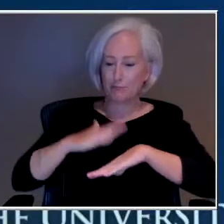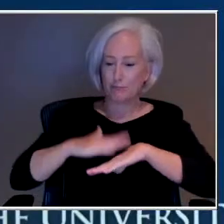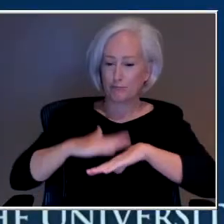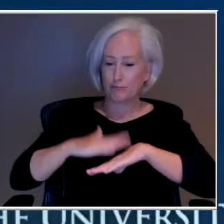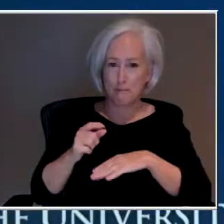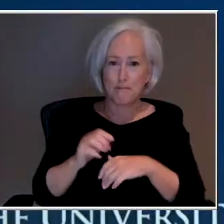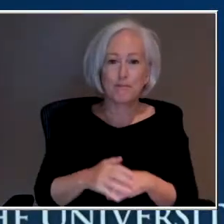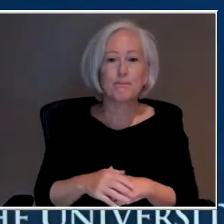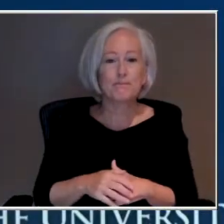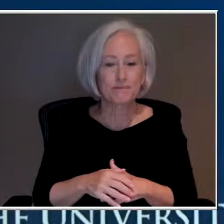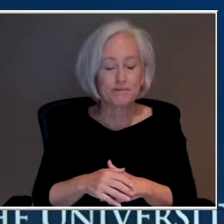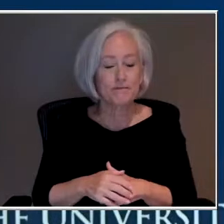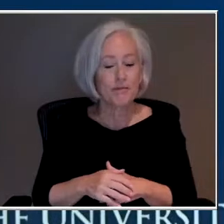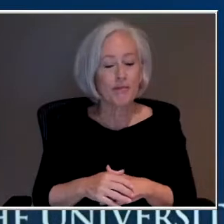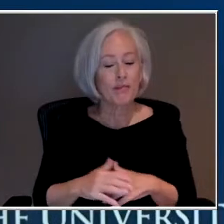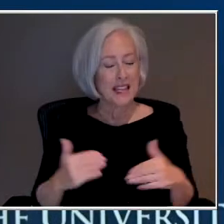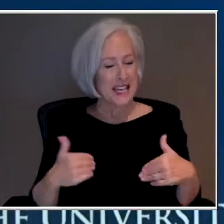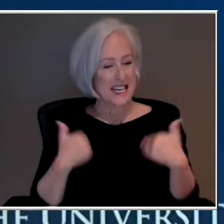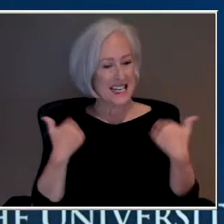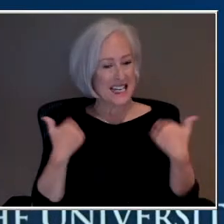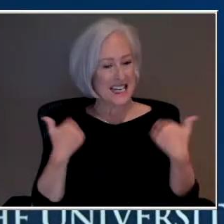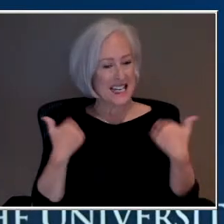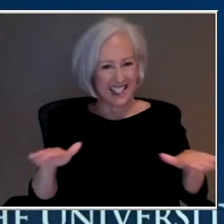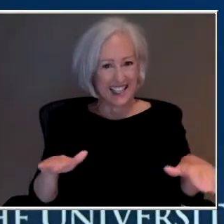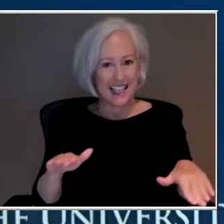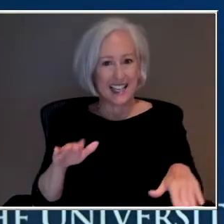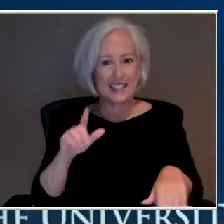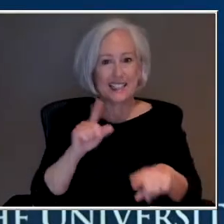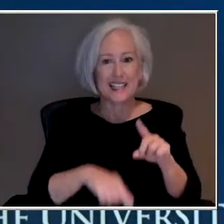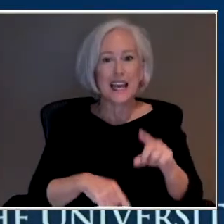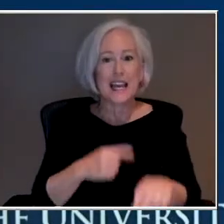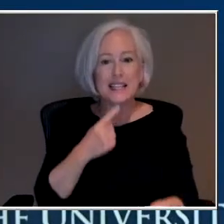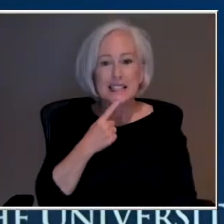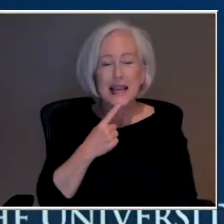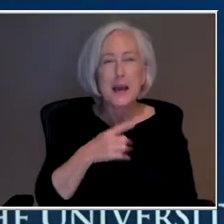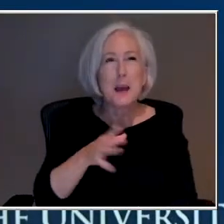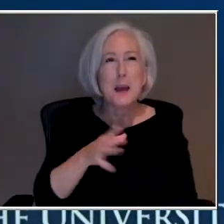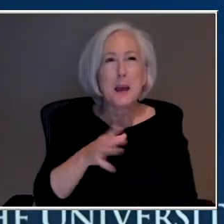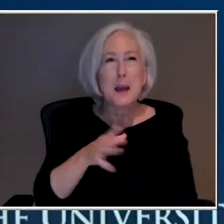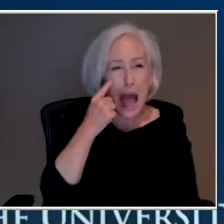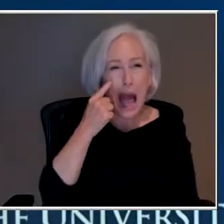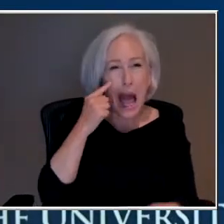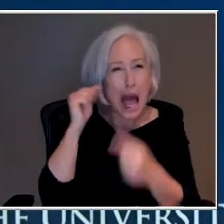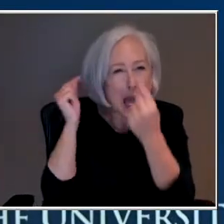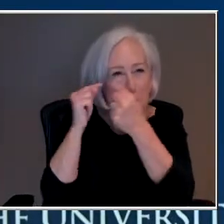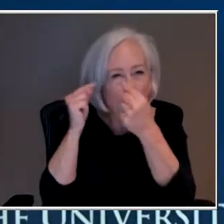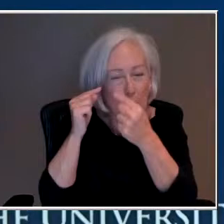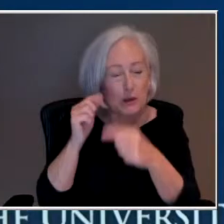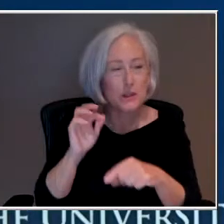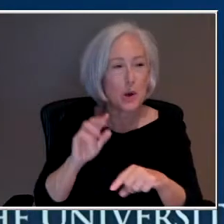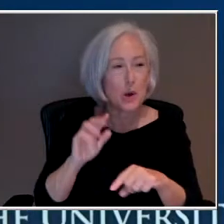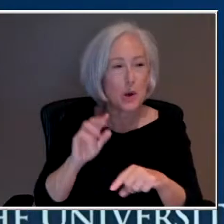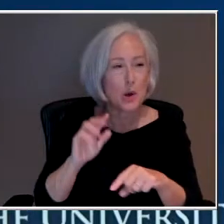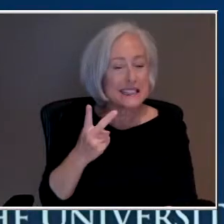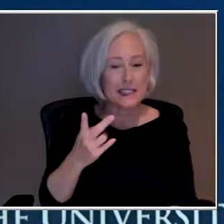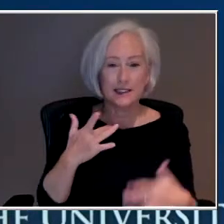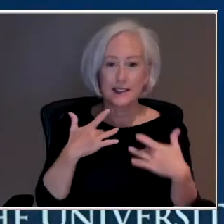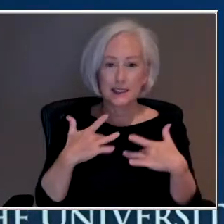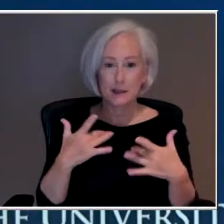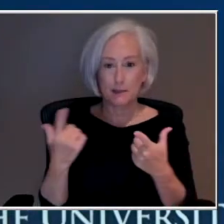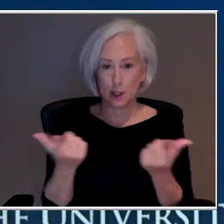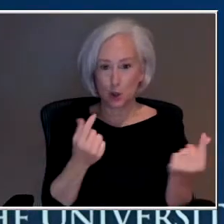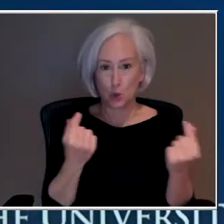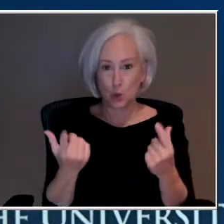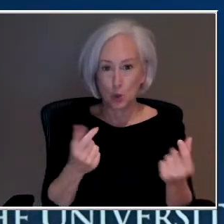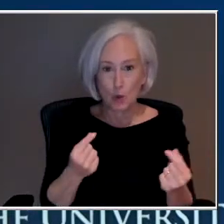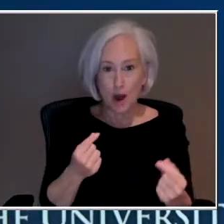kids, the kids that are too young to be able to say, Mom, my eye hurts, or Mom, I can't see, right? A lot of times it's eye rubbing, it's squinting, it's falling